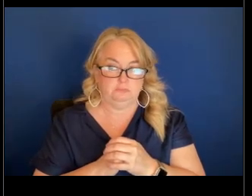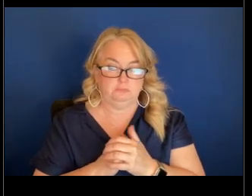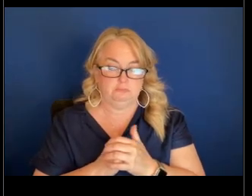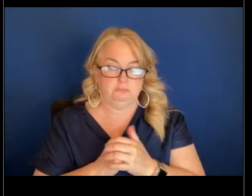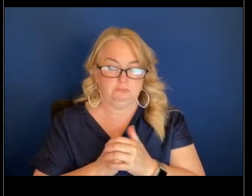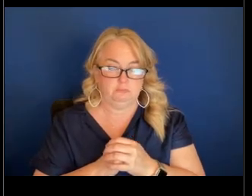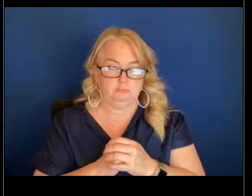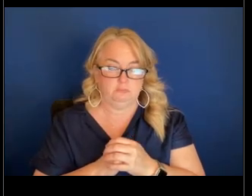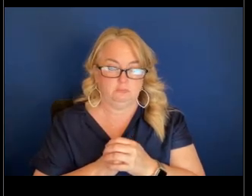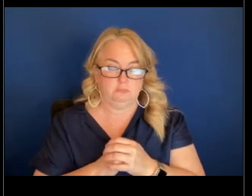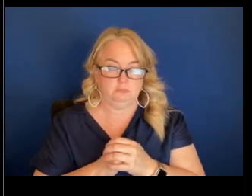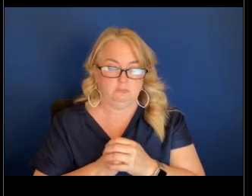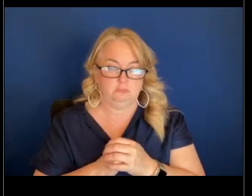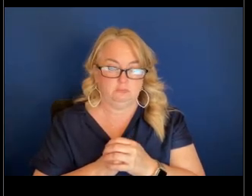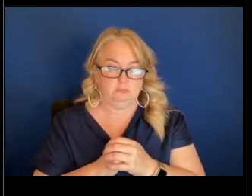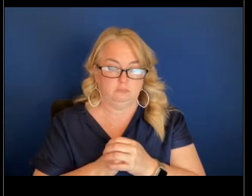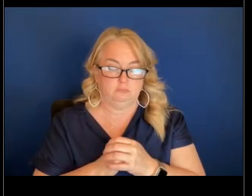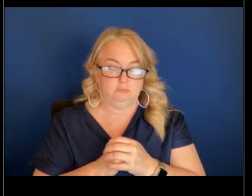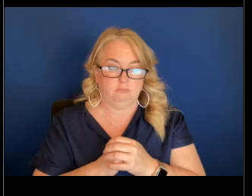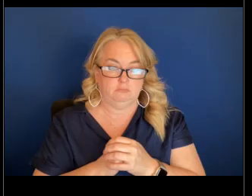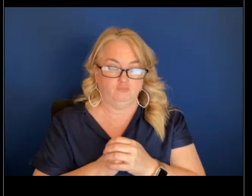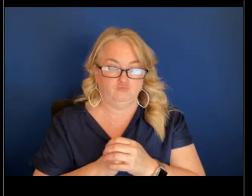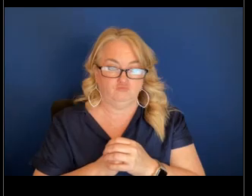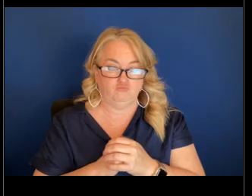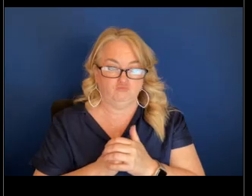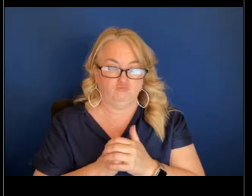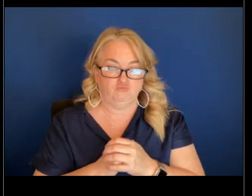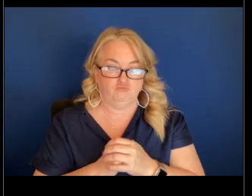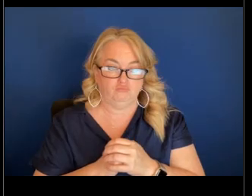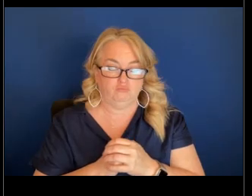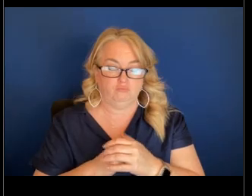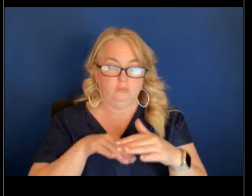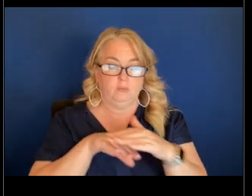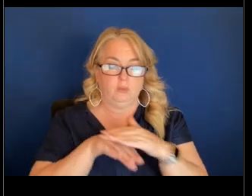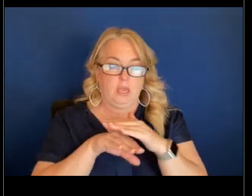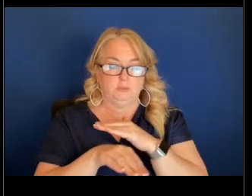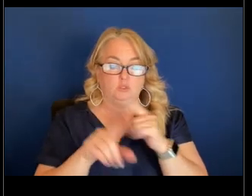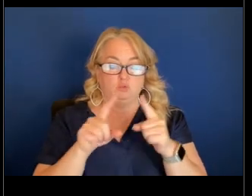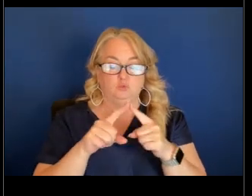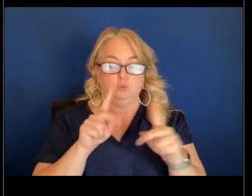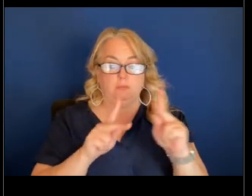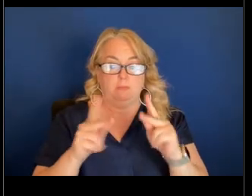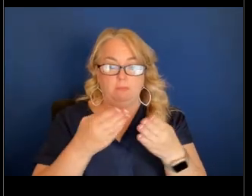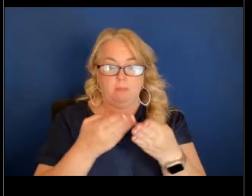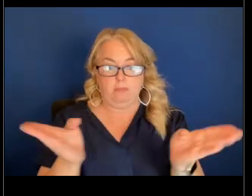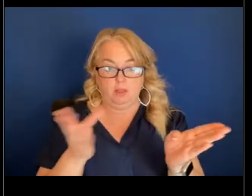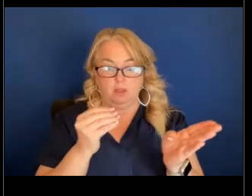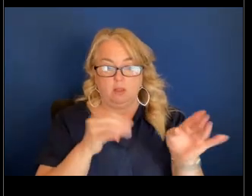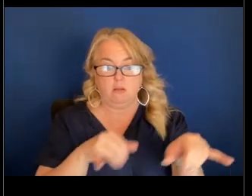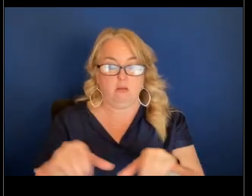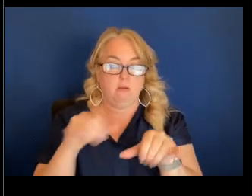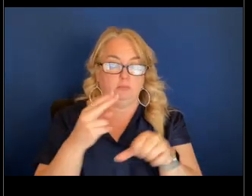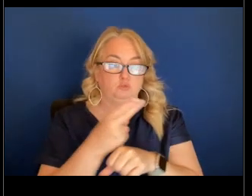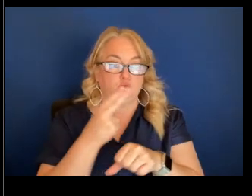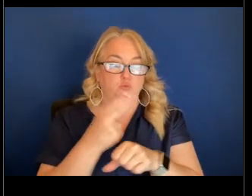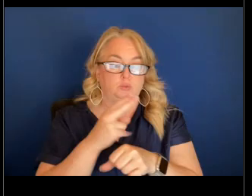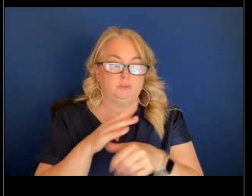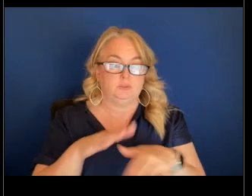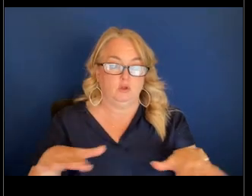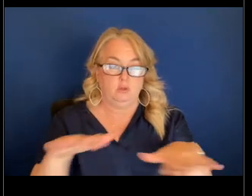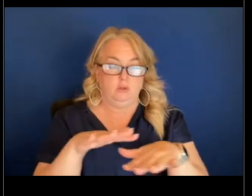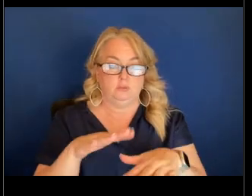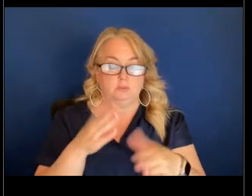Access to public and common use areas may